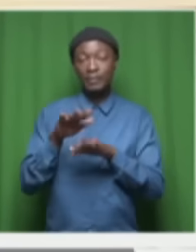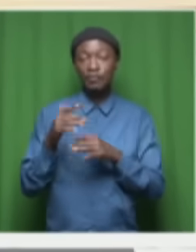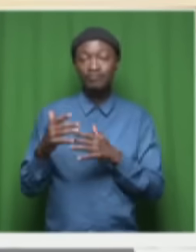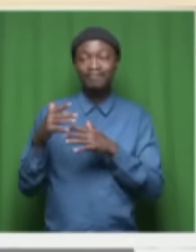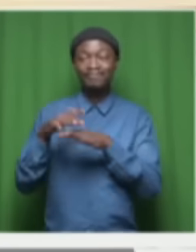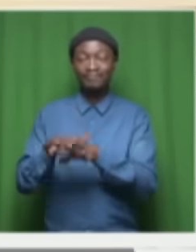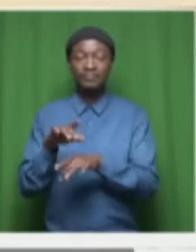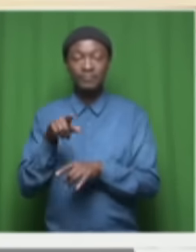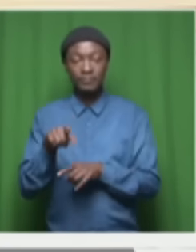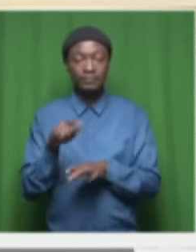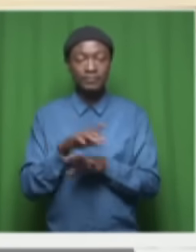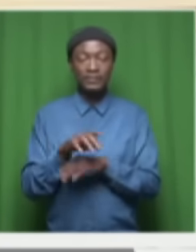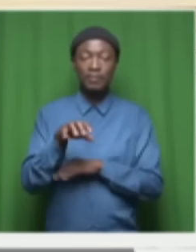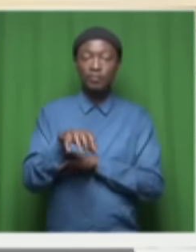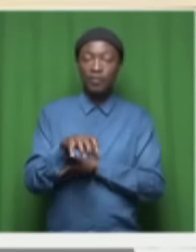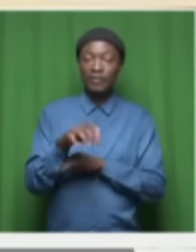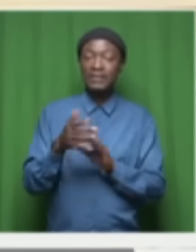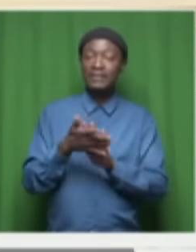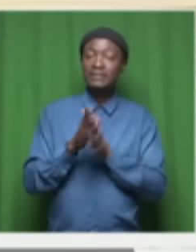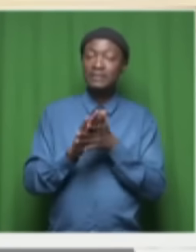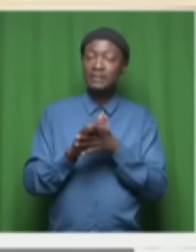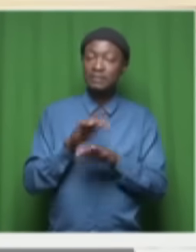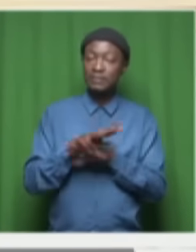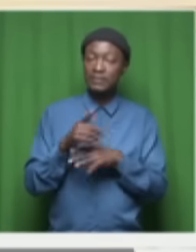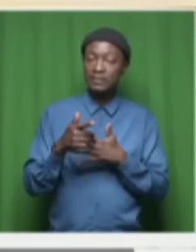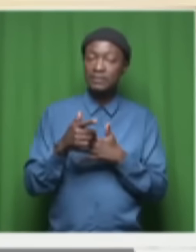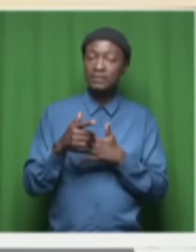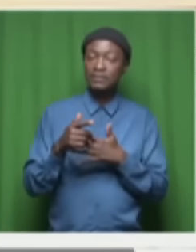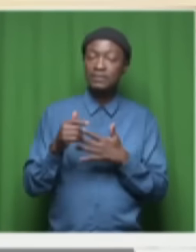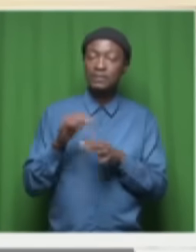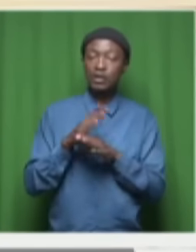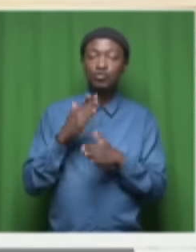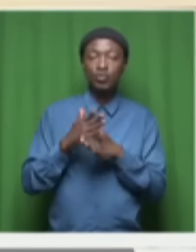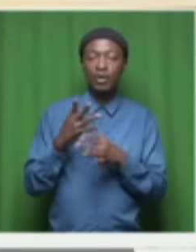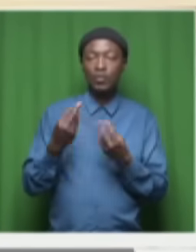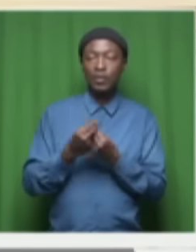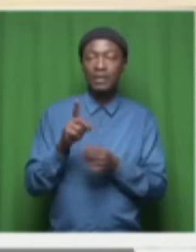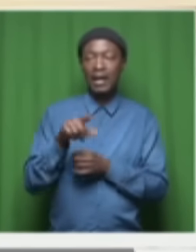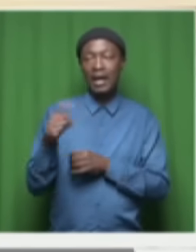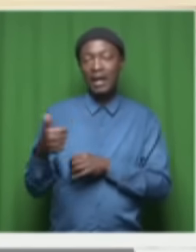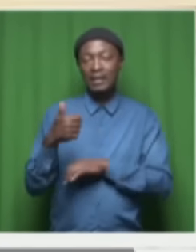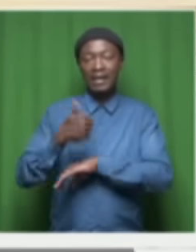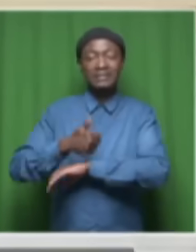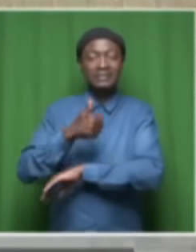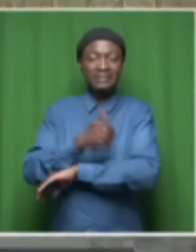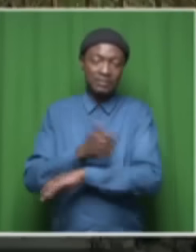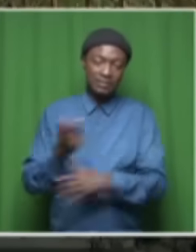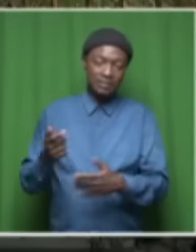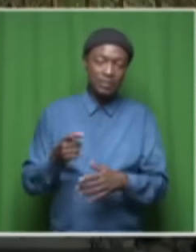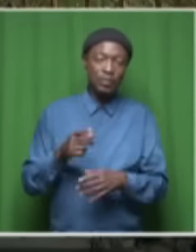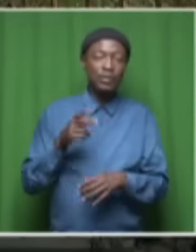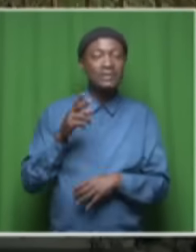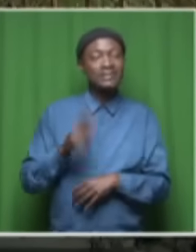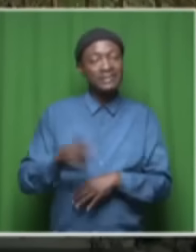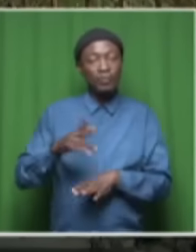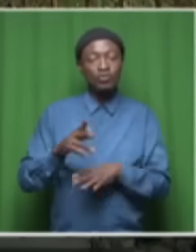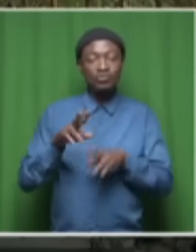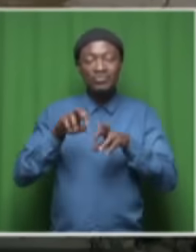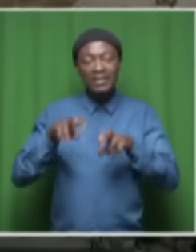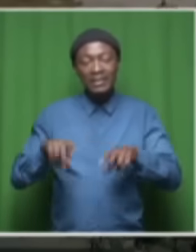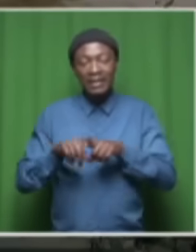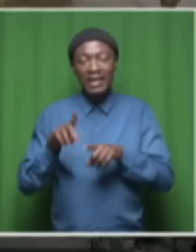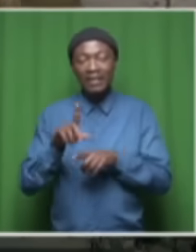and then the provincial disaster centers working with the other stakeholders. They're still just double checking whether there's